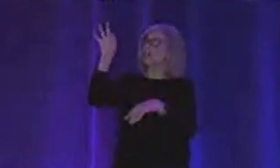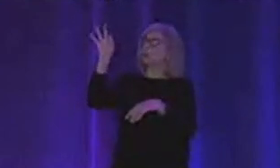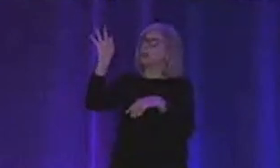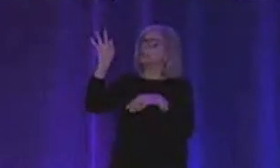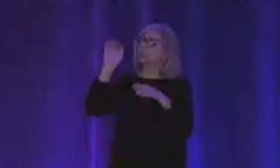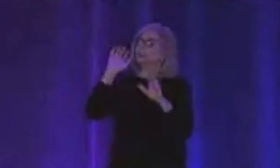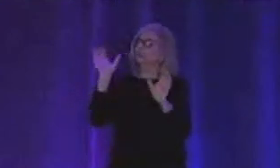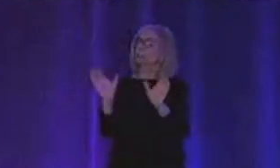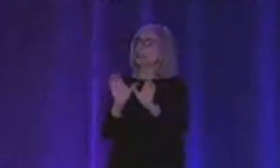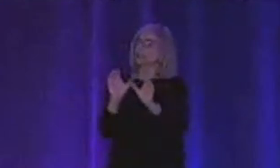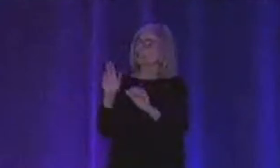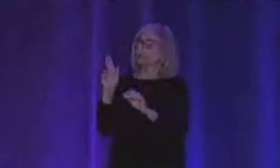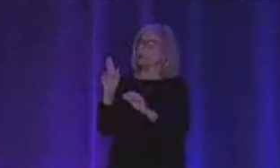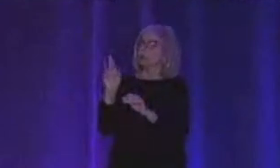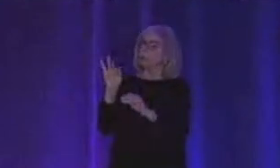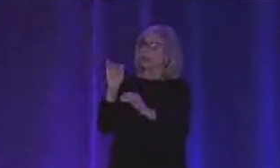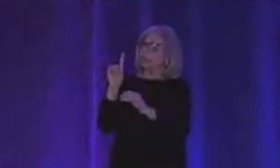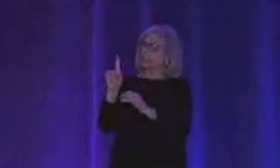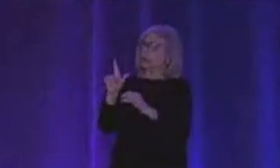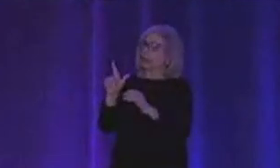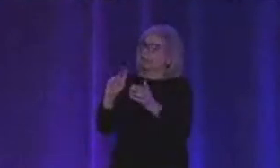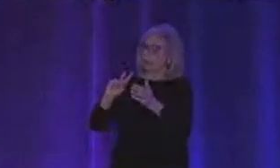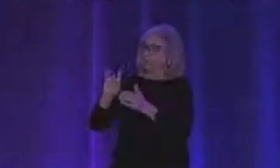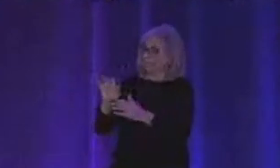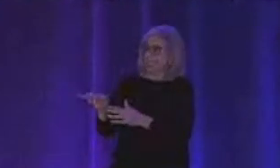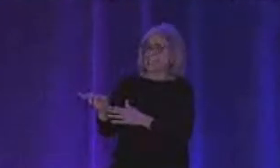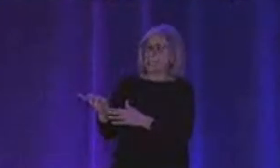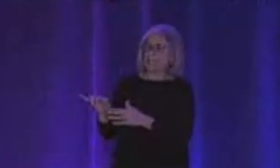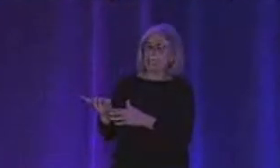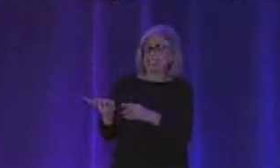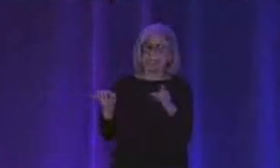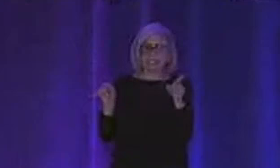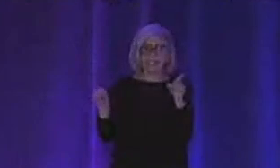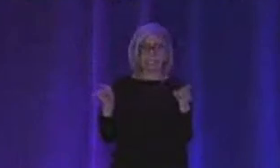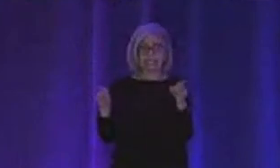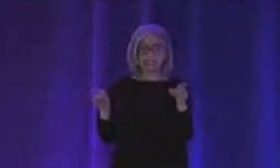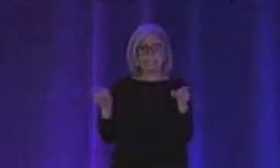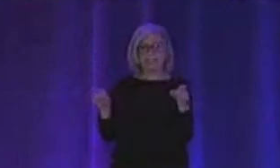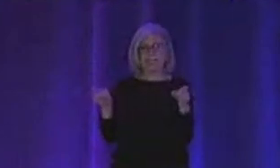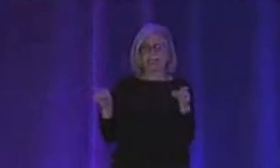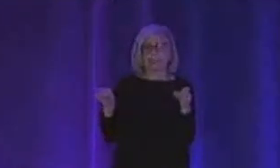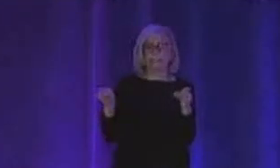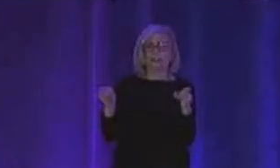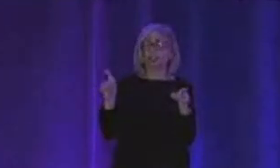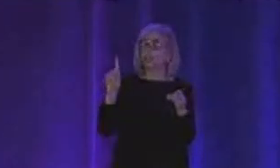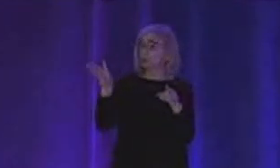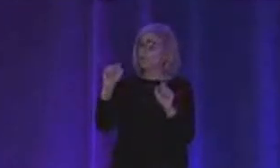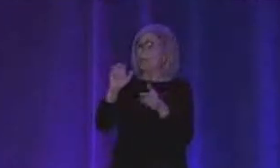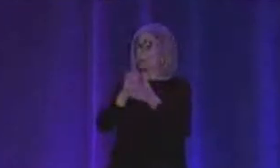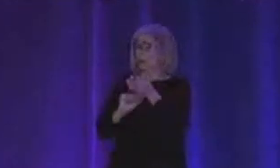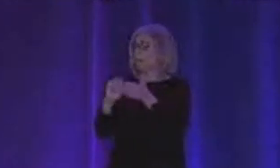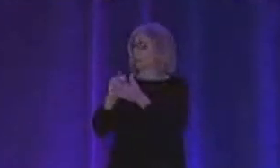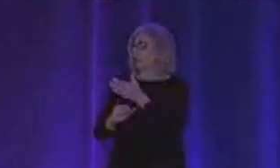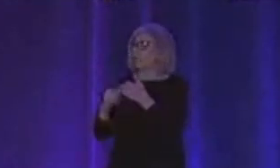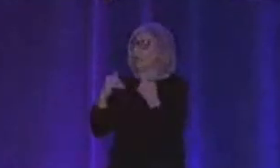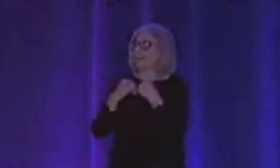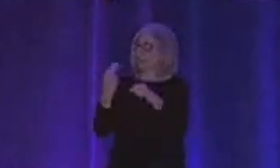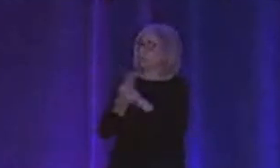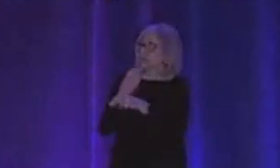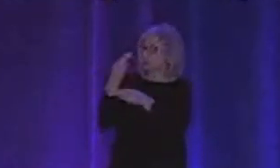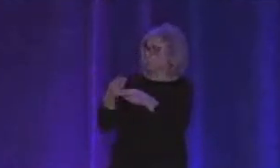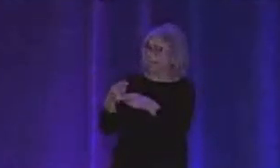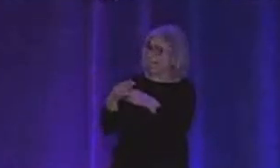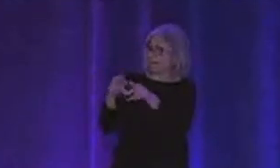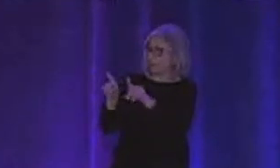or resident keys. And with discoverable credentials and resident keys, you can actually remove having a username